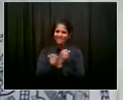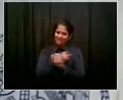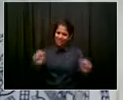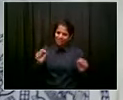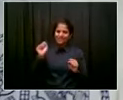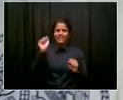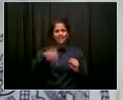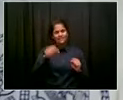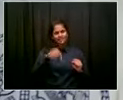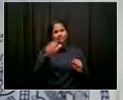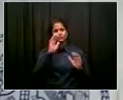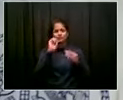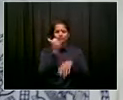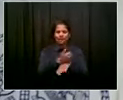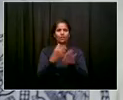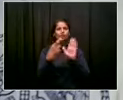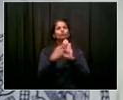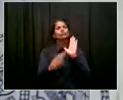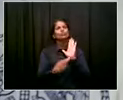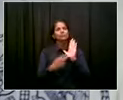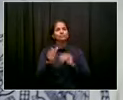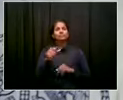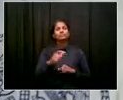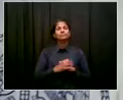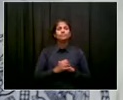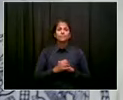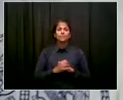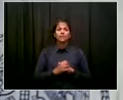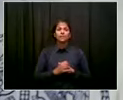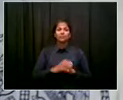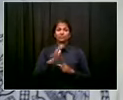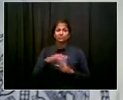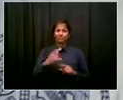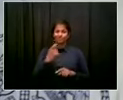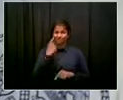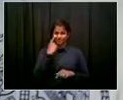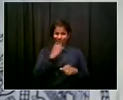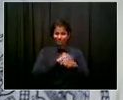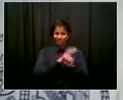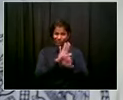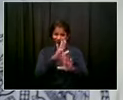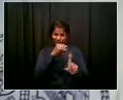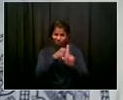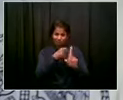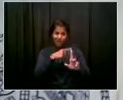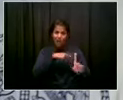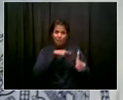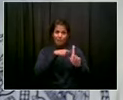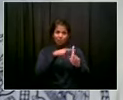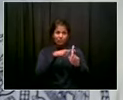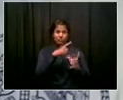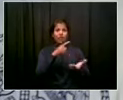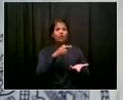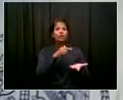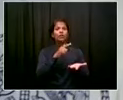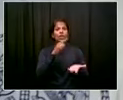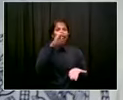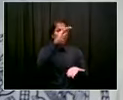we're talking about a concert a couple of months away i feel very good about our ability to keep people safe outdoors and indoors